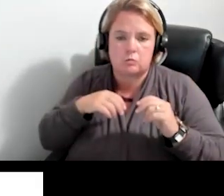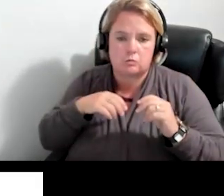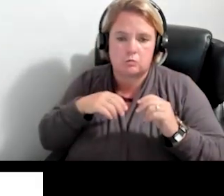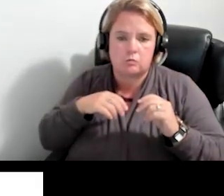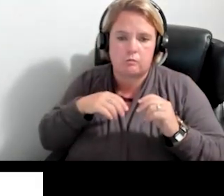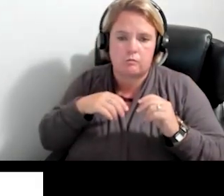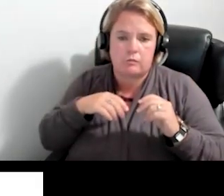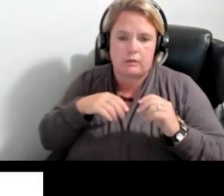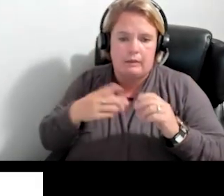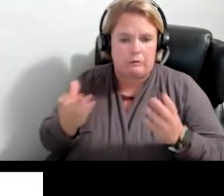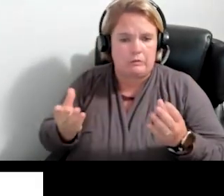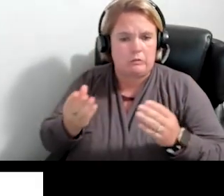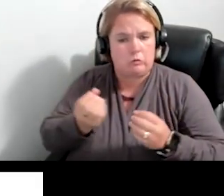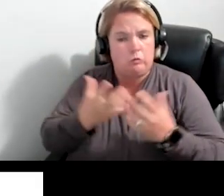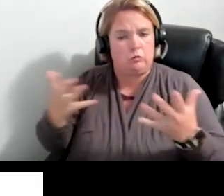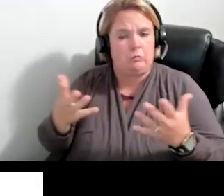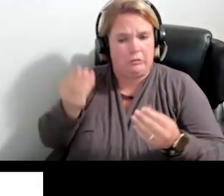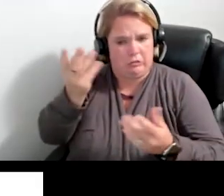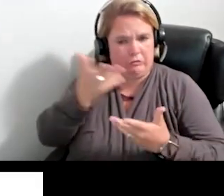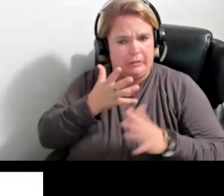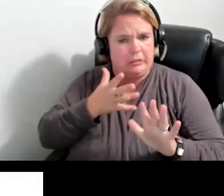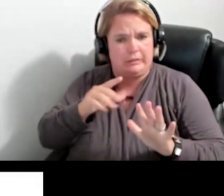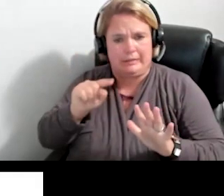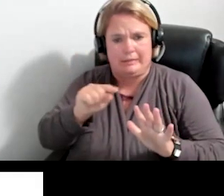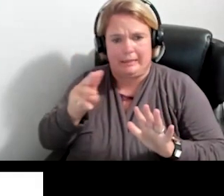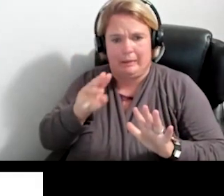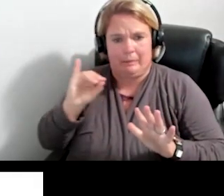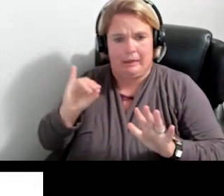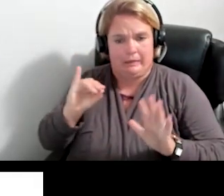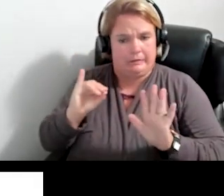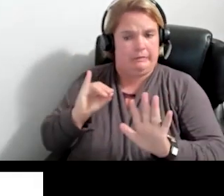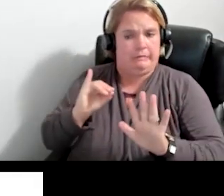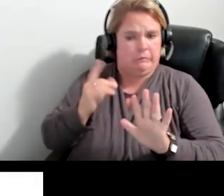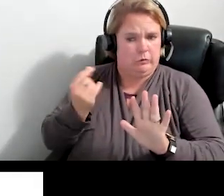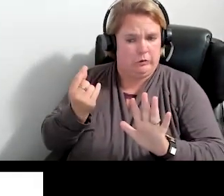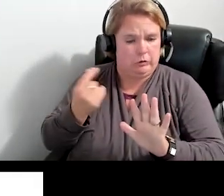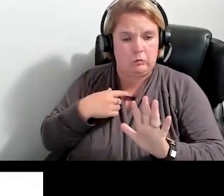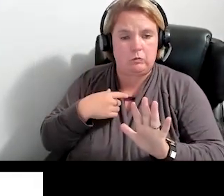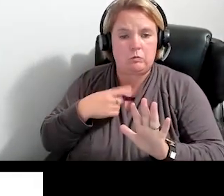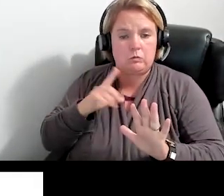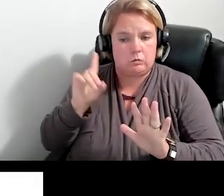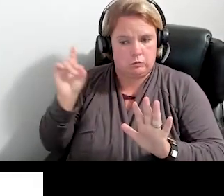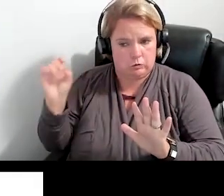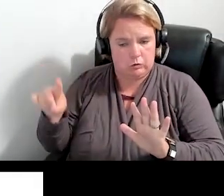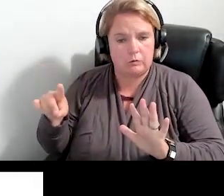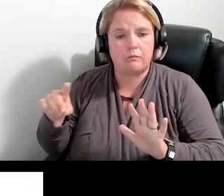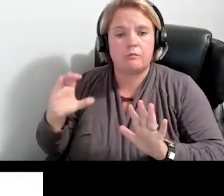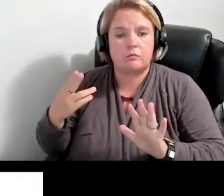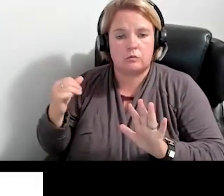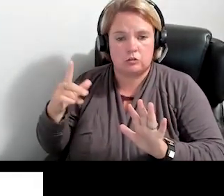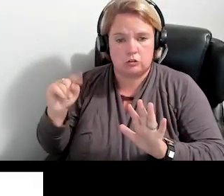the TMI thing. I didn't know what to do with it. So again, I asked